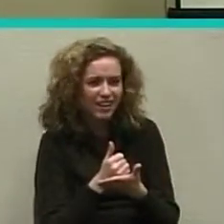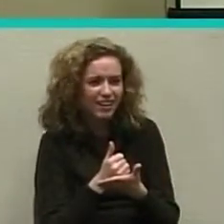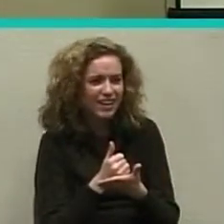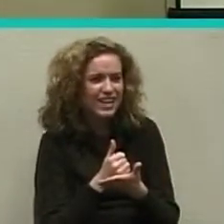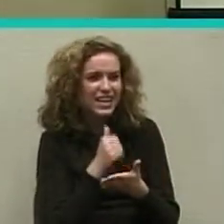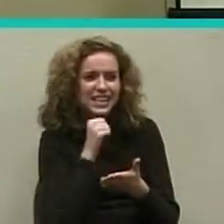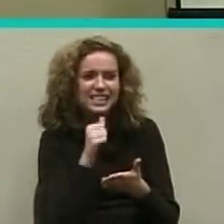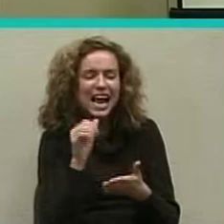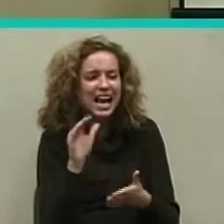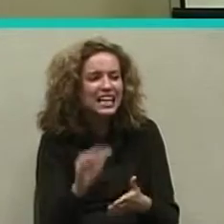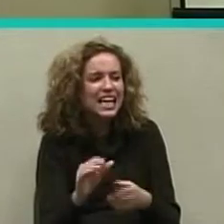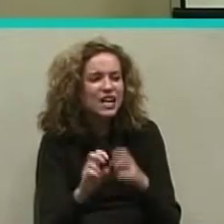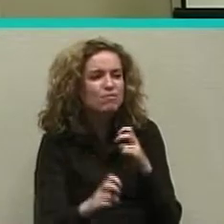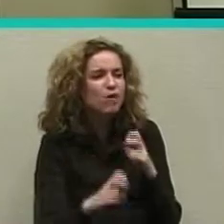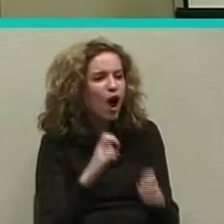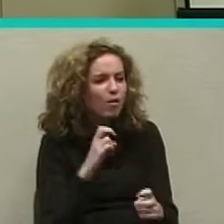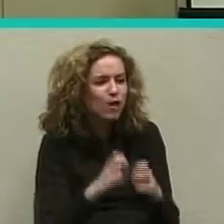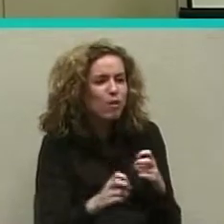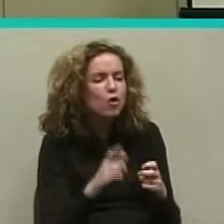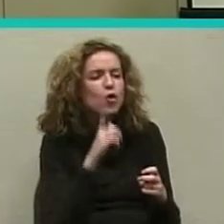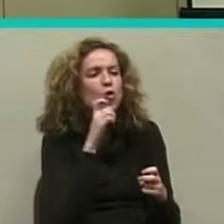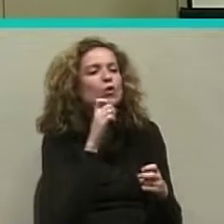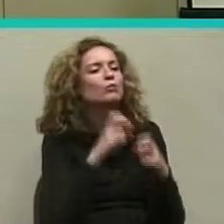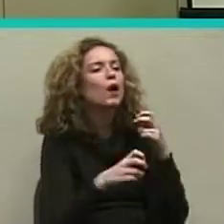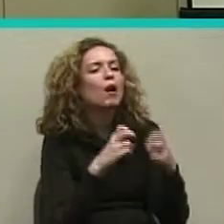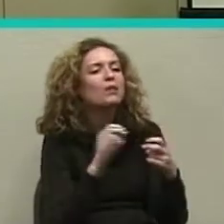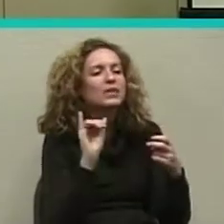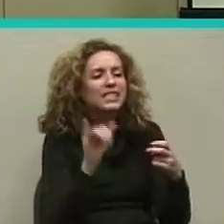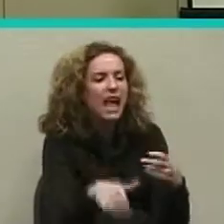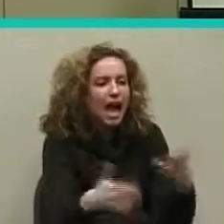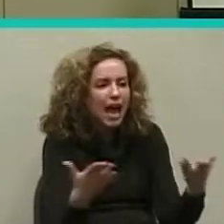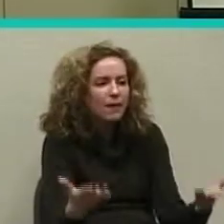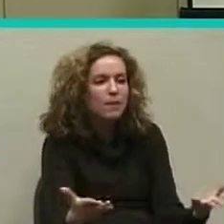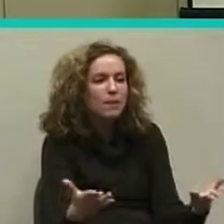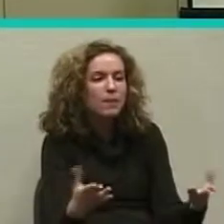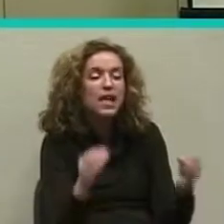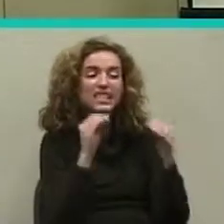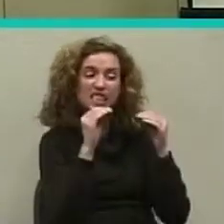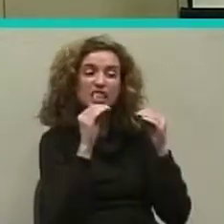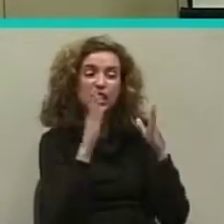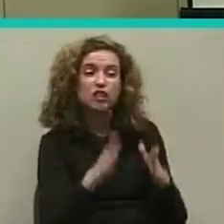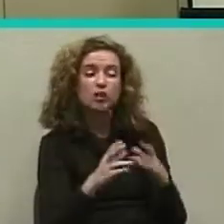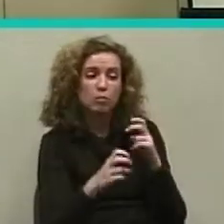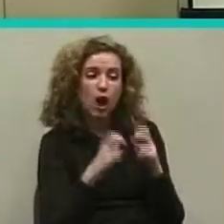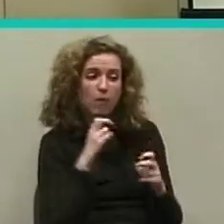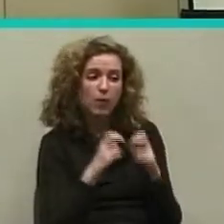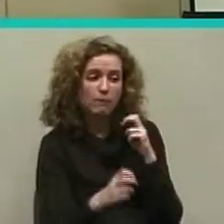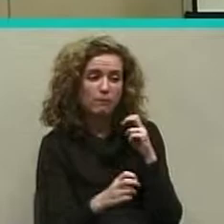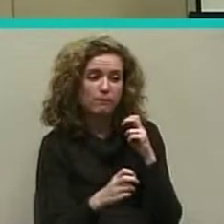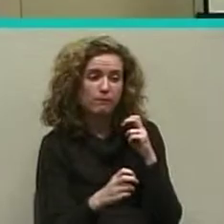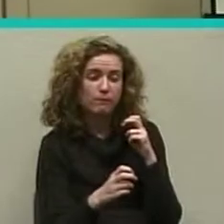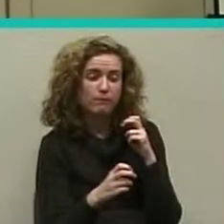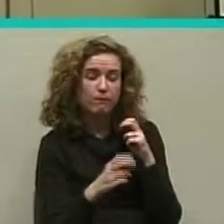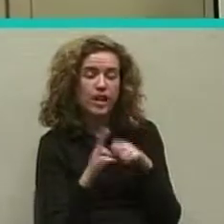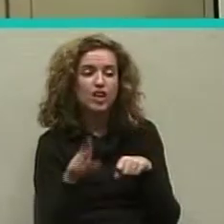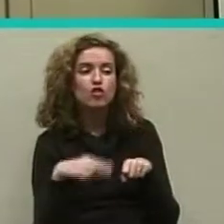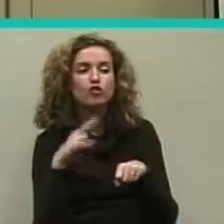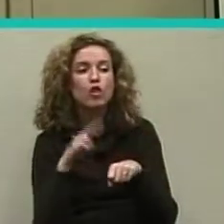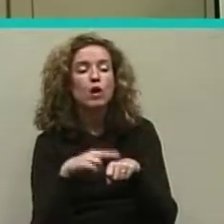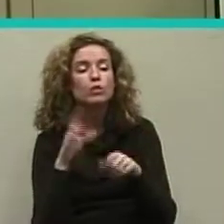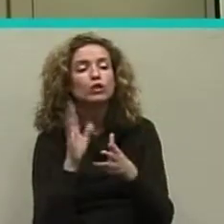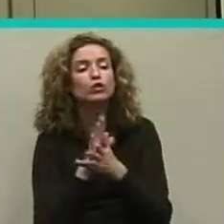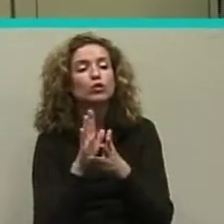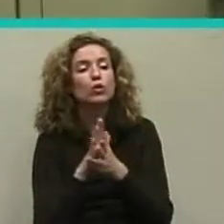This is not a kid problem. Whose problem is that? That's a teacher problem. Now, in a typical